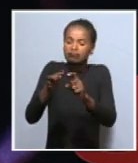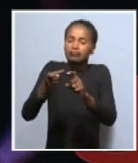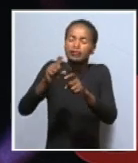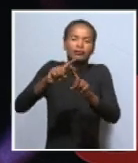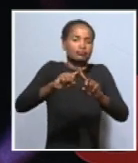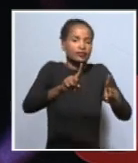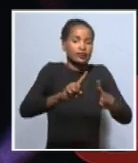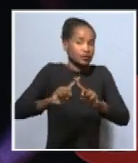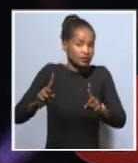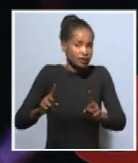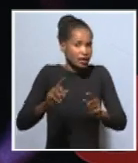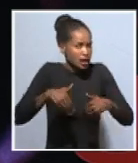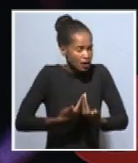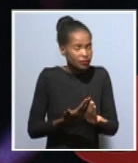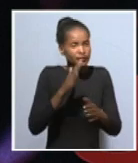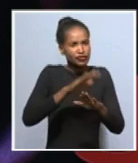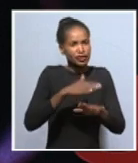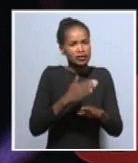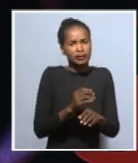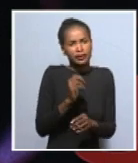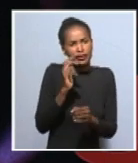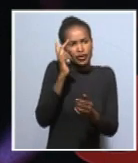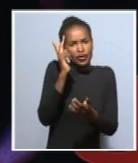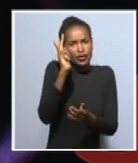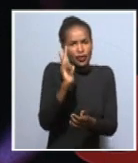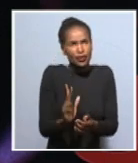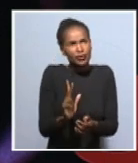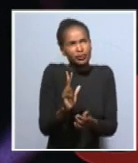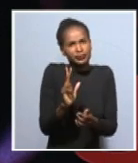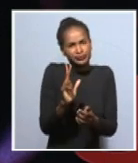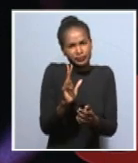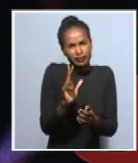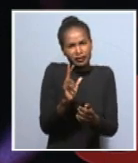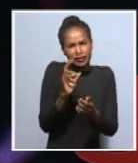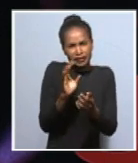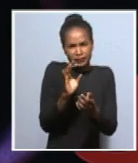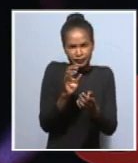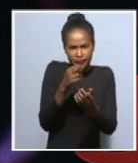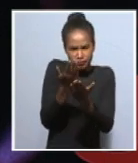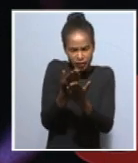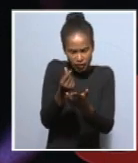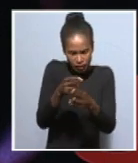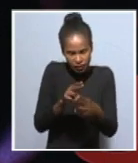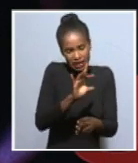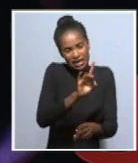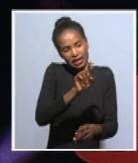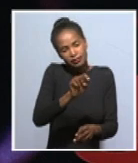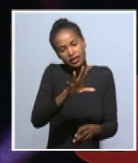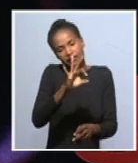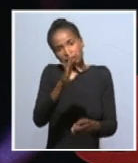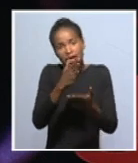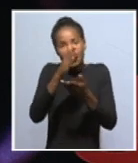have done is to say any interest rate that is over 8.5%, we reduced it by